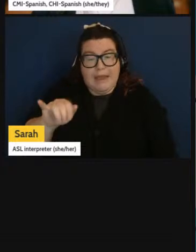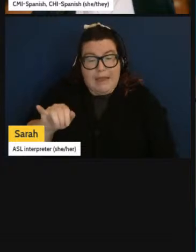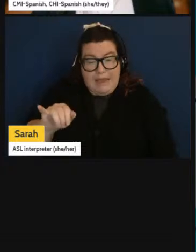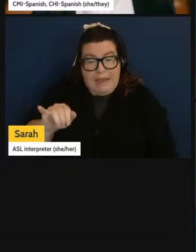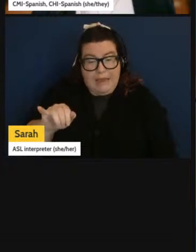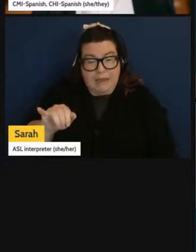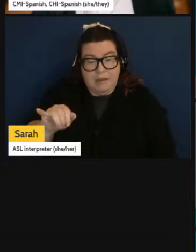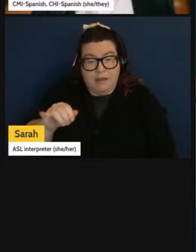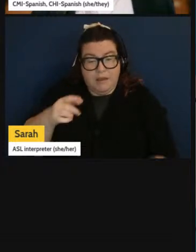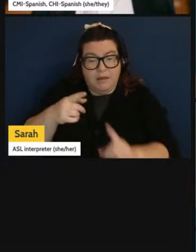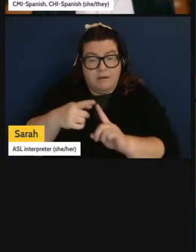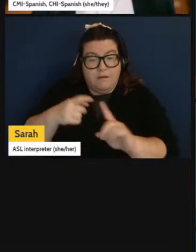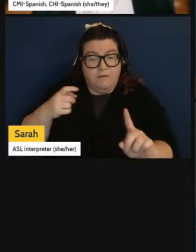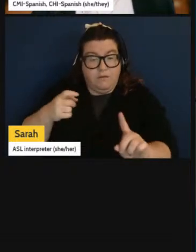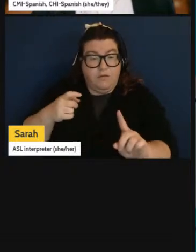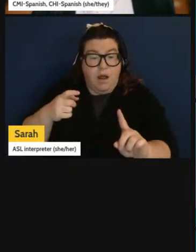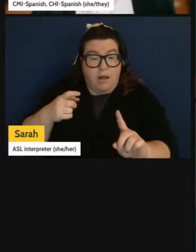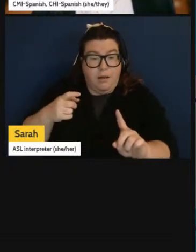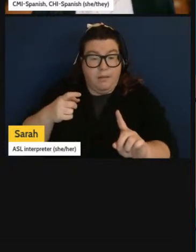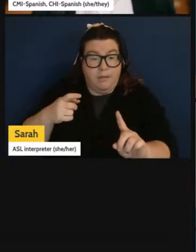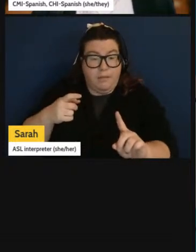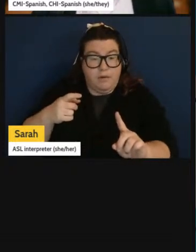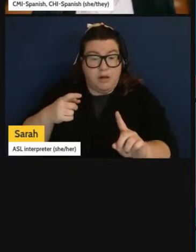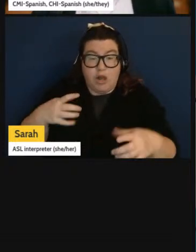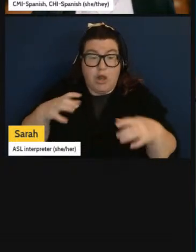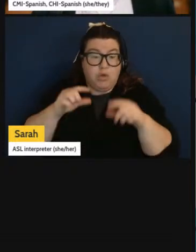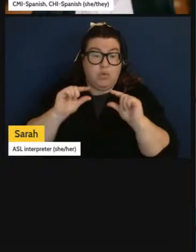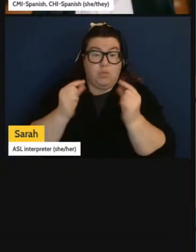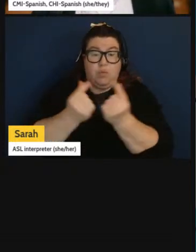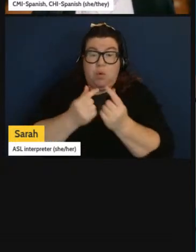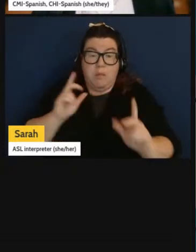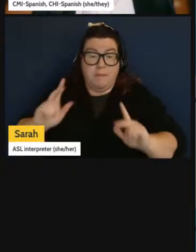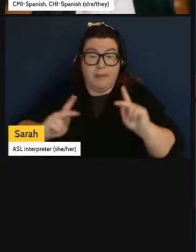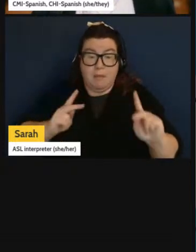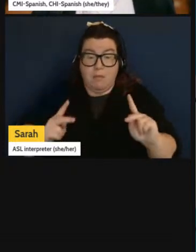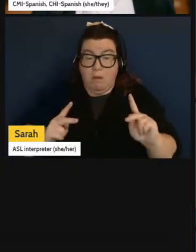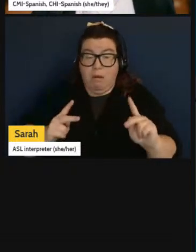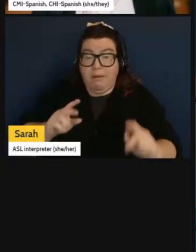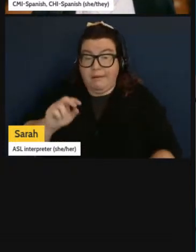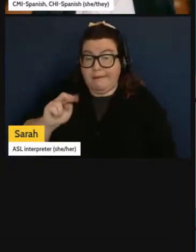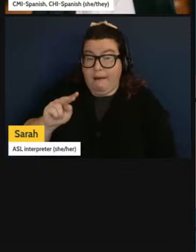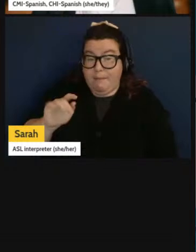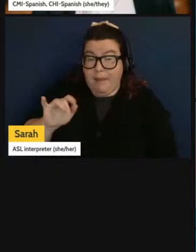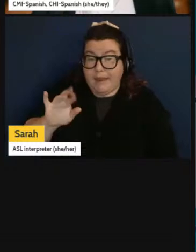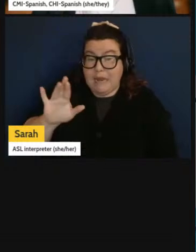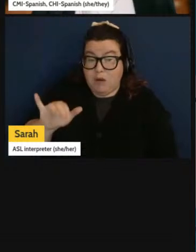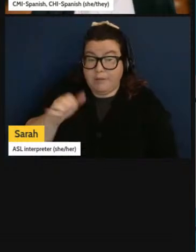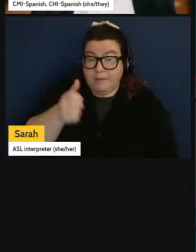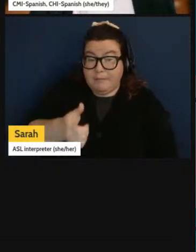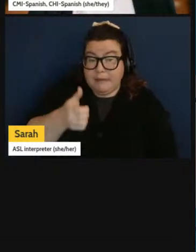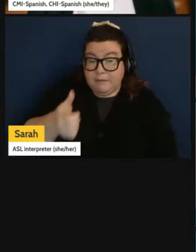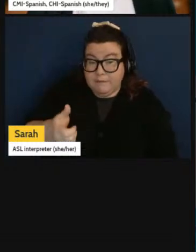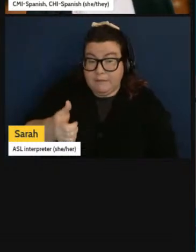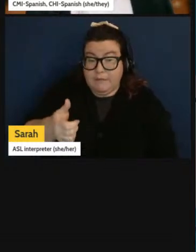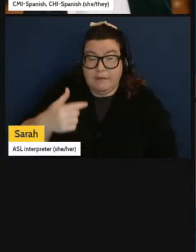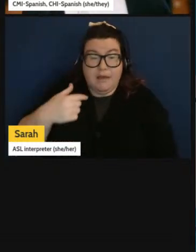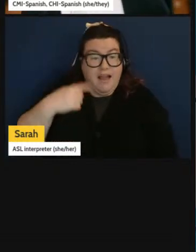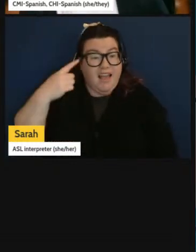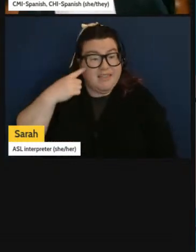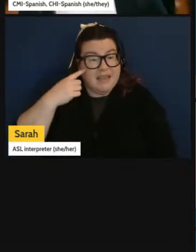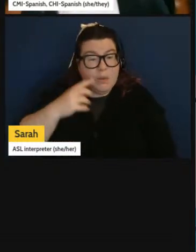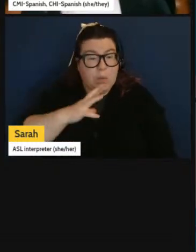that comes straight from a group of non-binary people. Okay? And I think that's really,